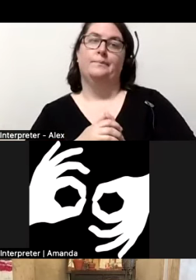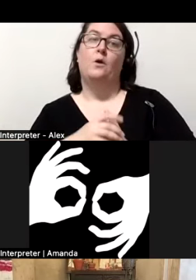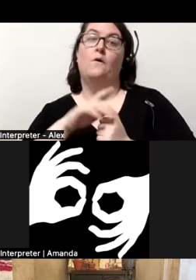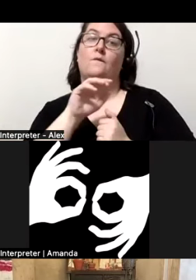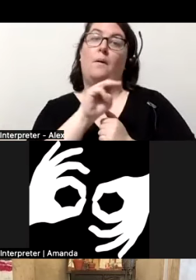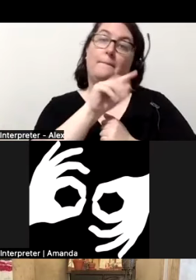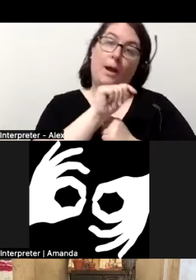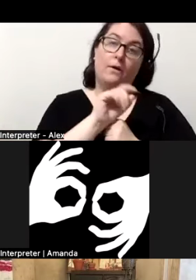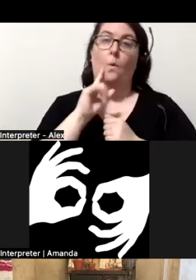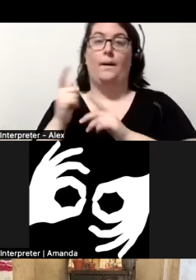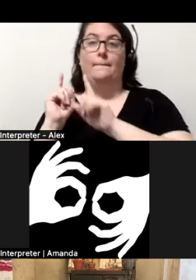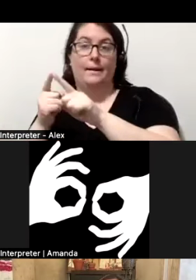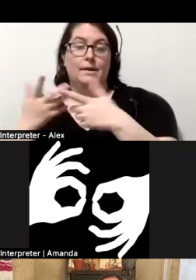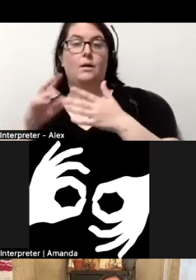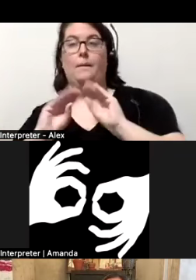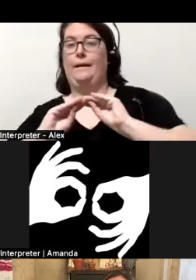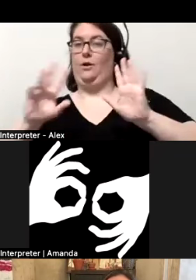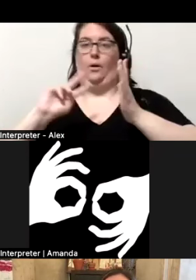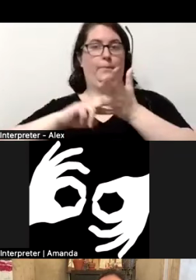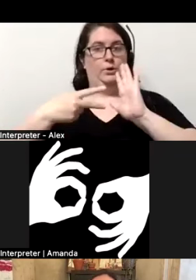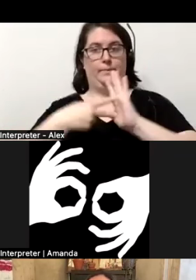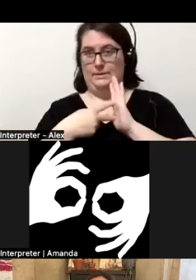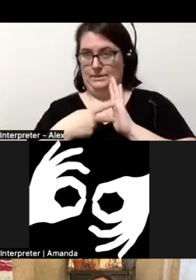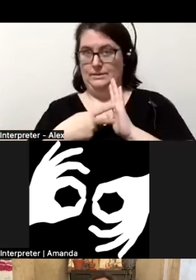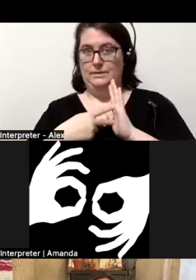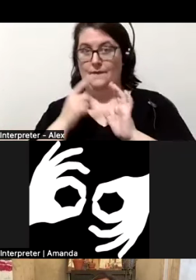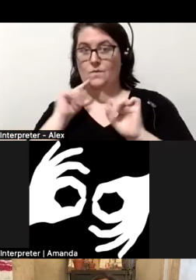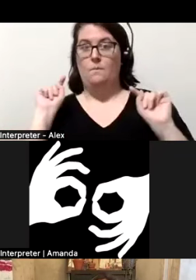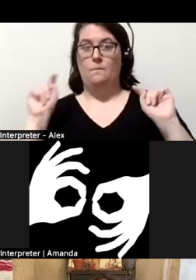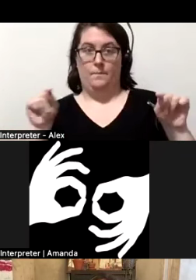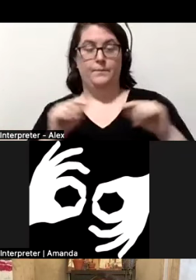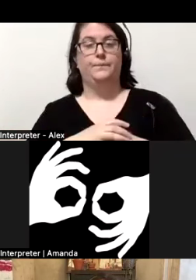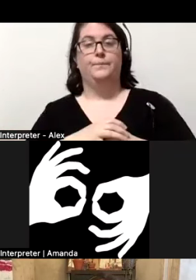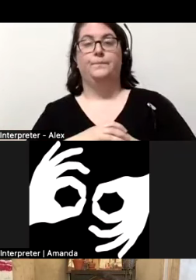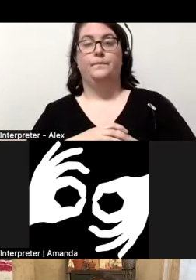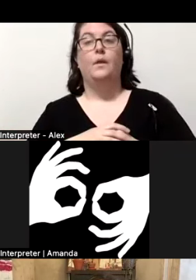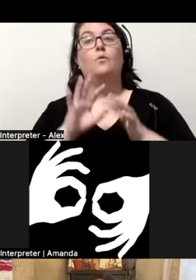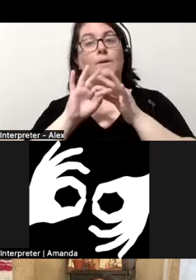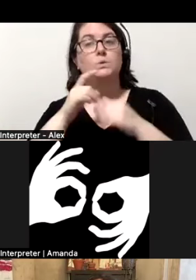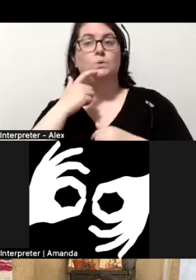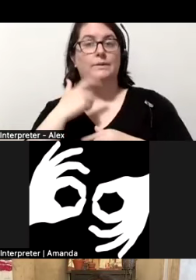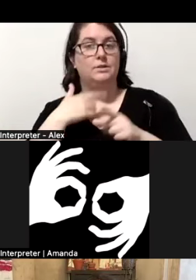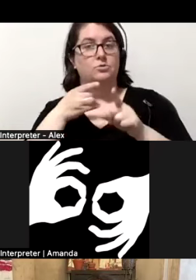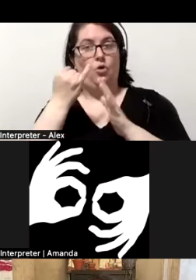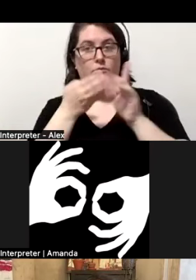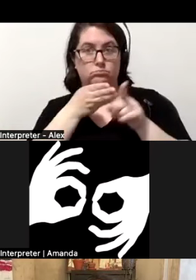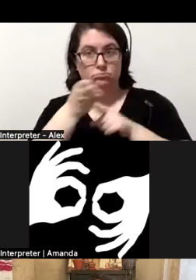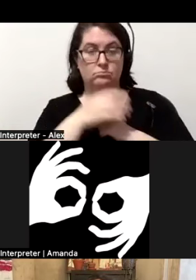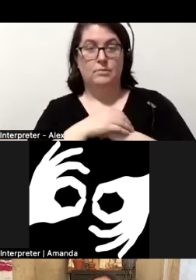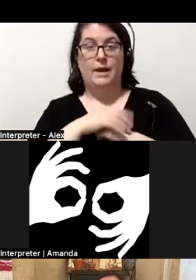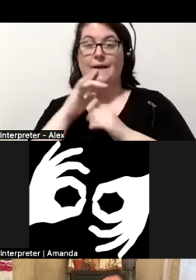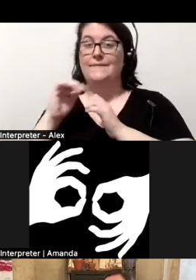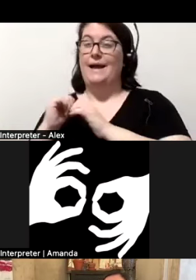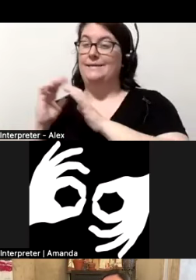for a clearly defined purpose for emerging festivals that responds to a need in Kingston arts sector. Established festivals is